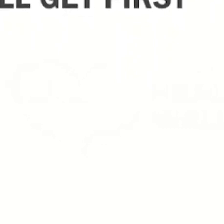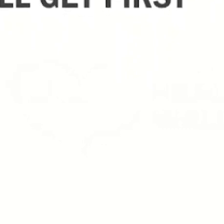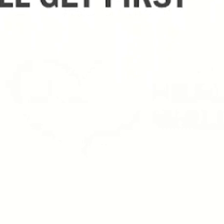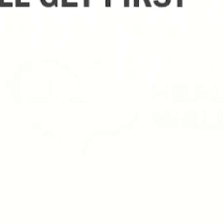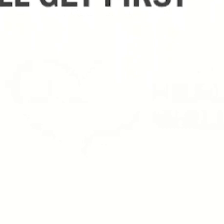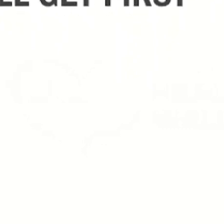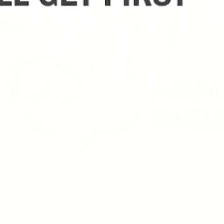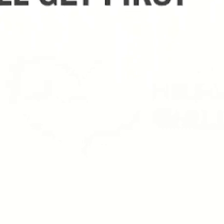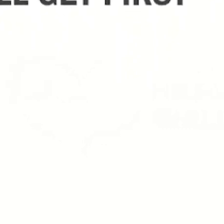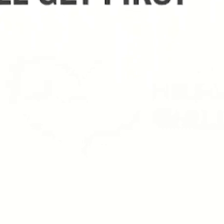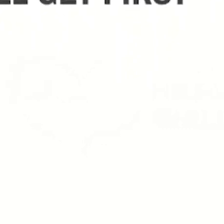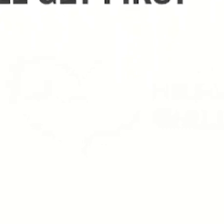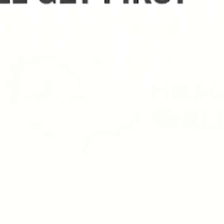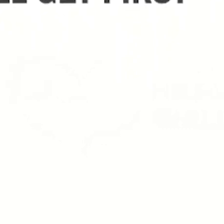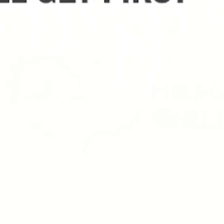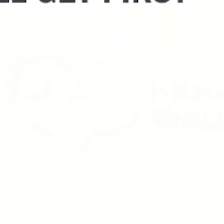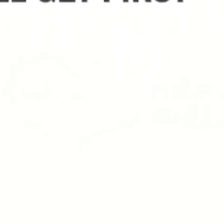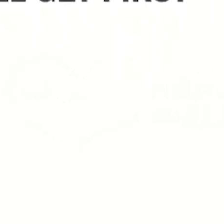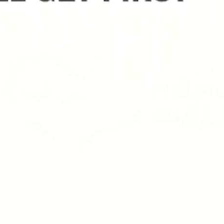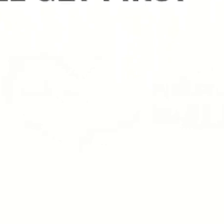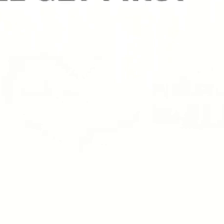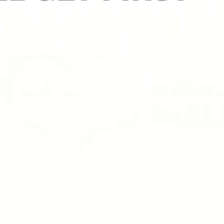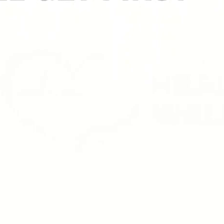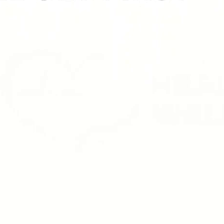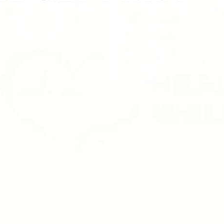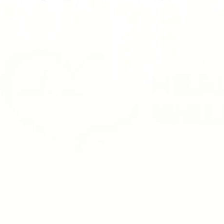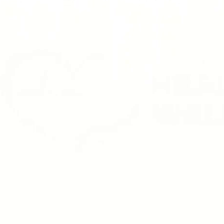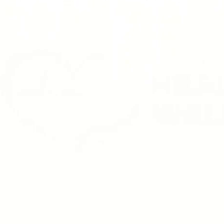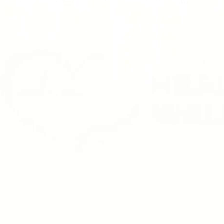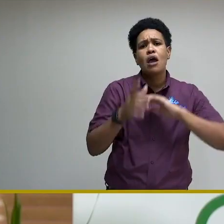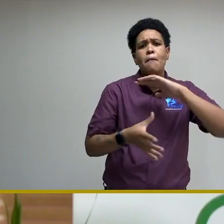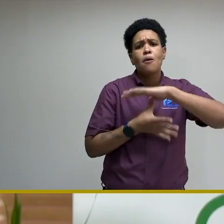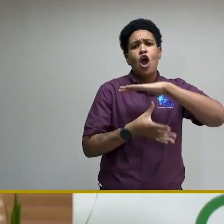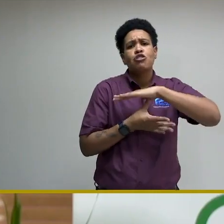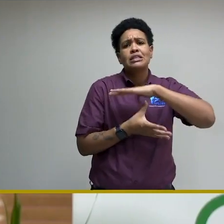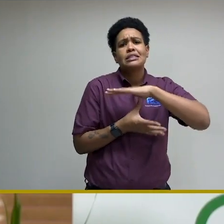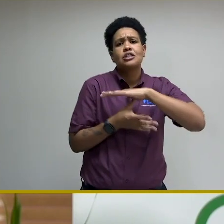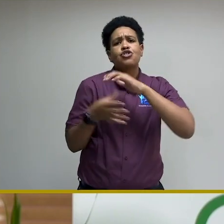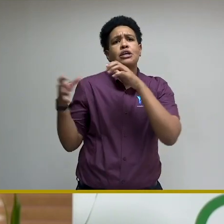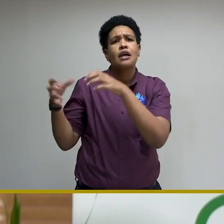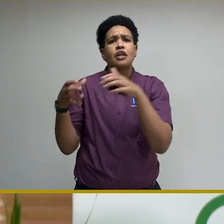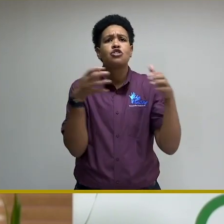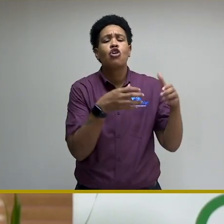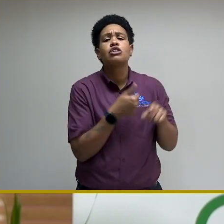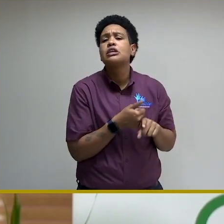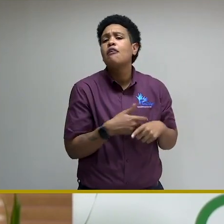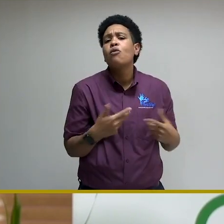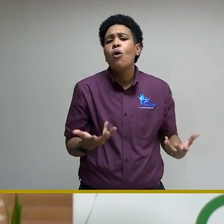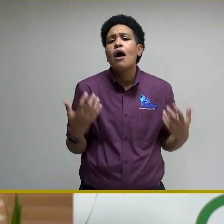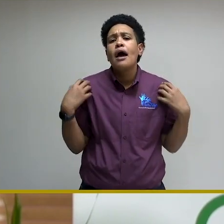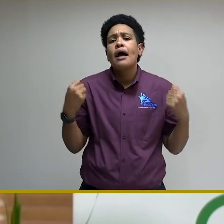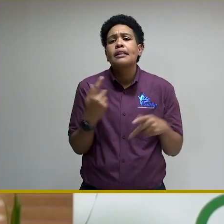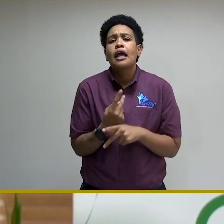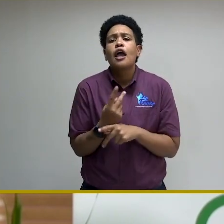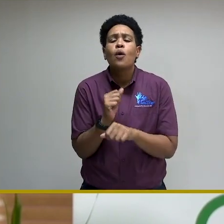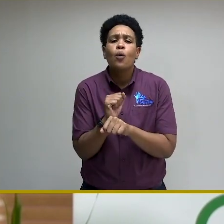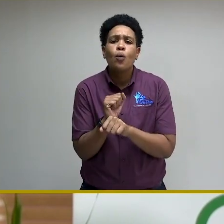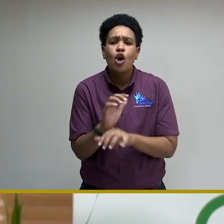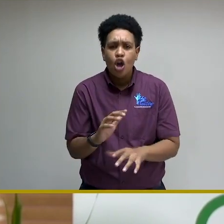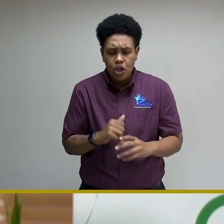250,000 individuals are included in the first set to be vaccinated. Priority categories are healthcare